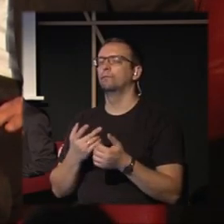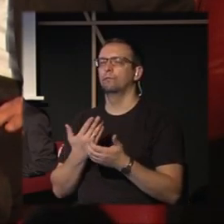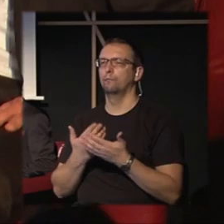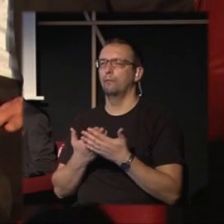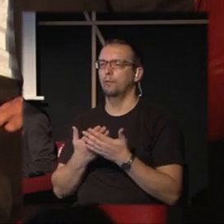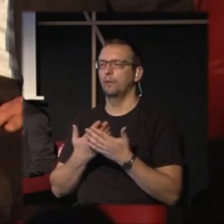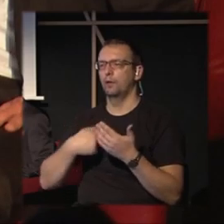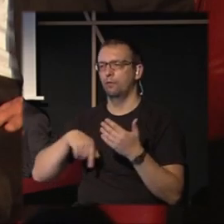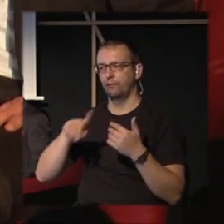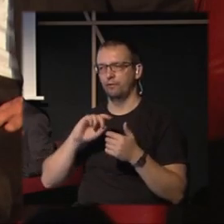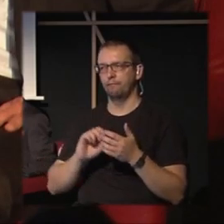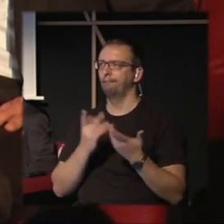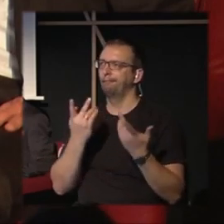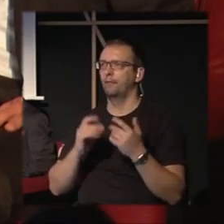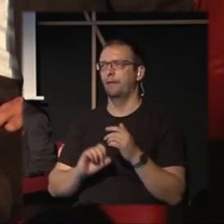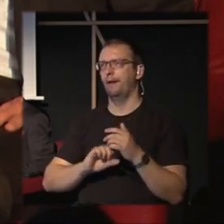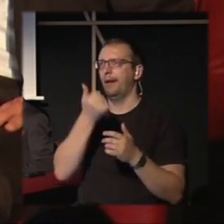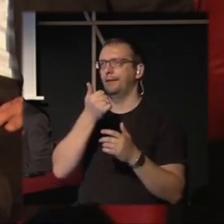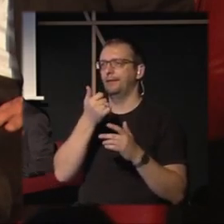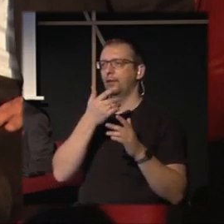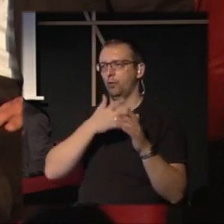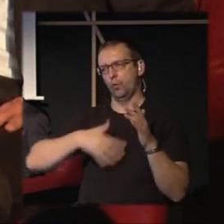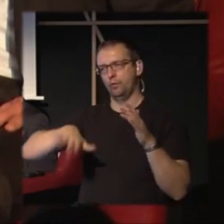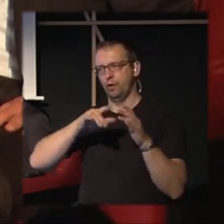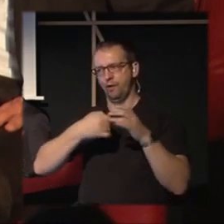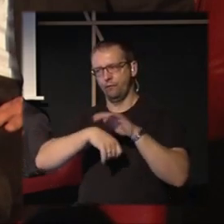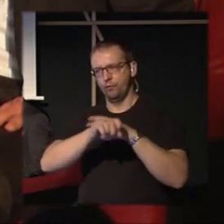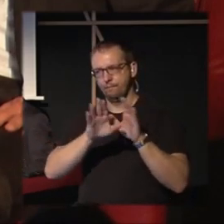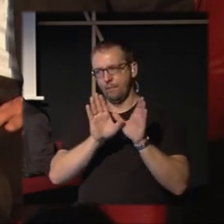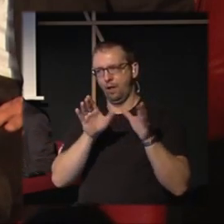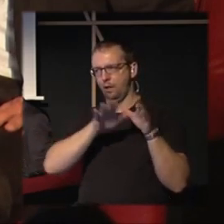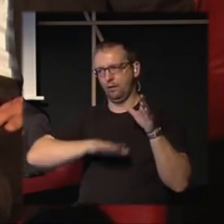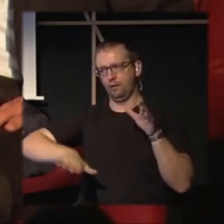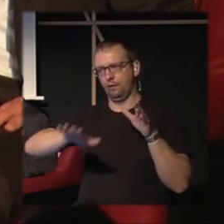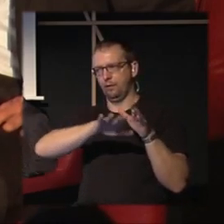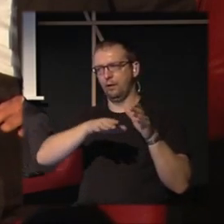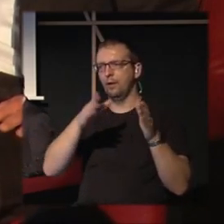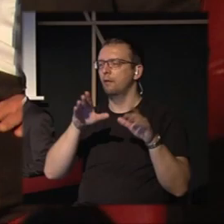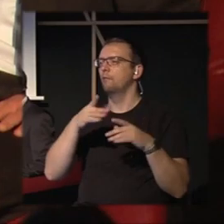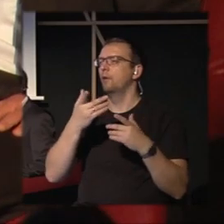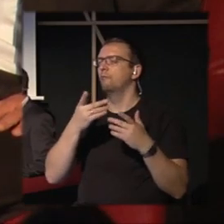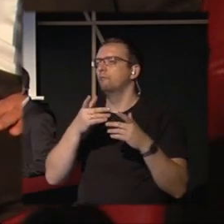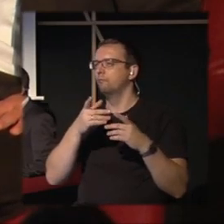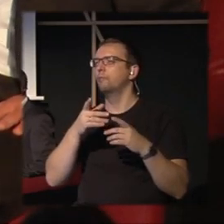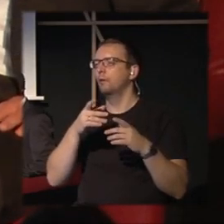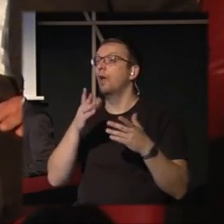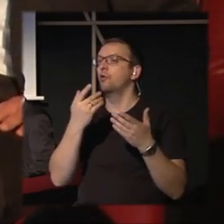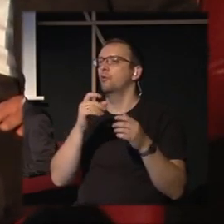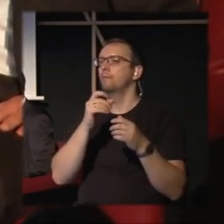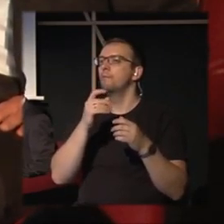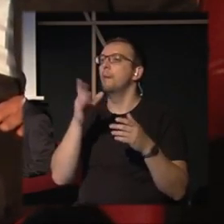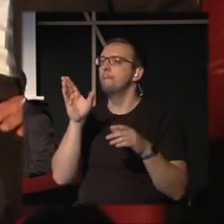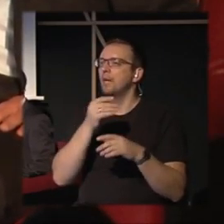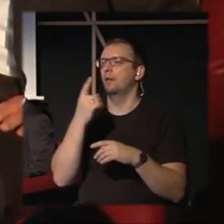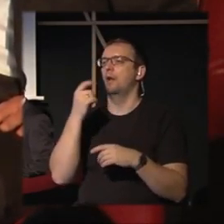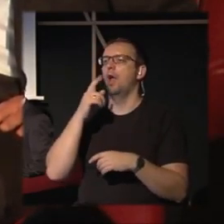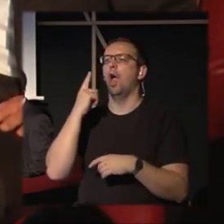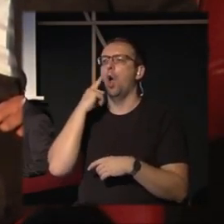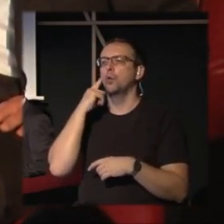fans. We had also the first time in Croatia stadium tour for blind and partially sighted fans.